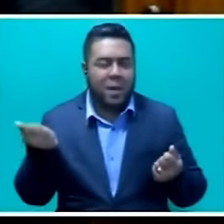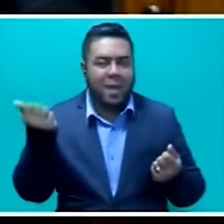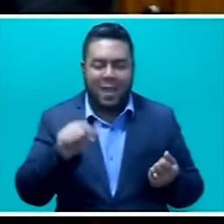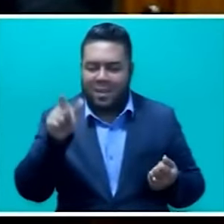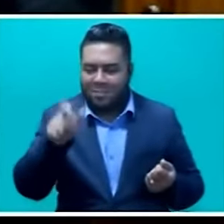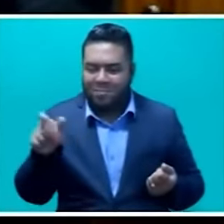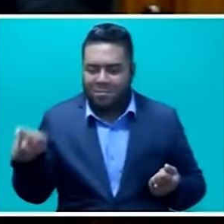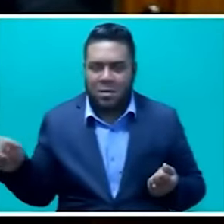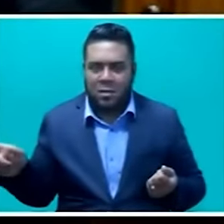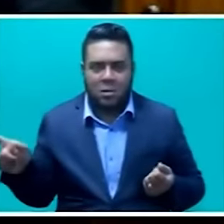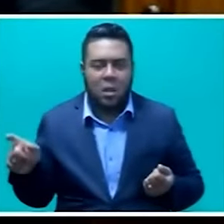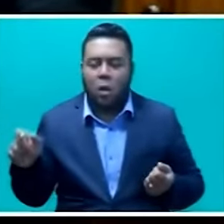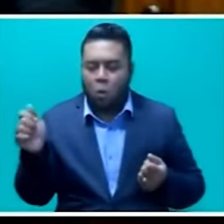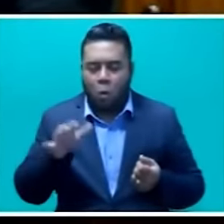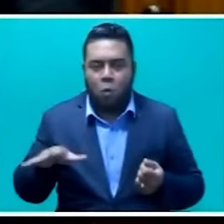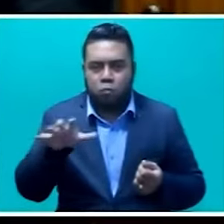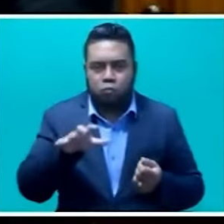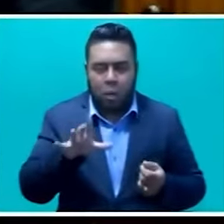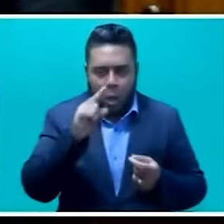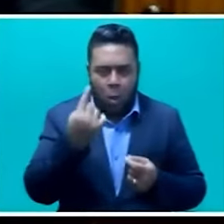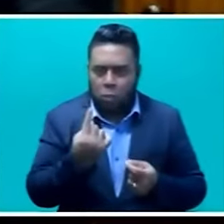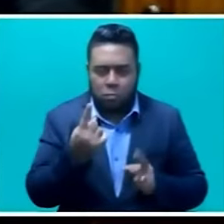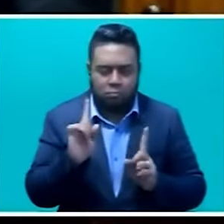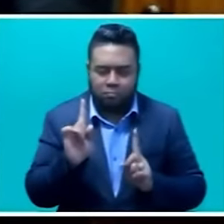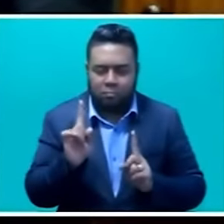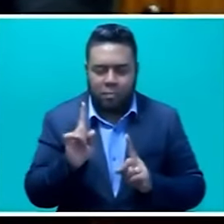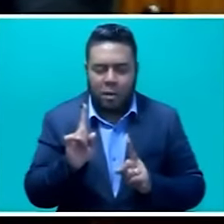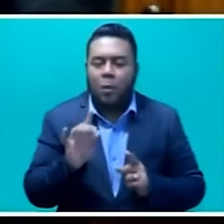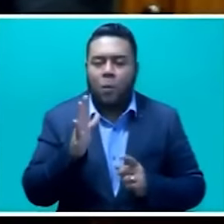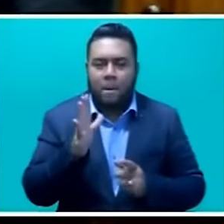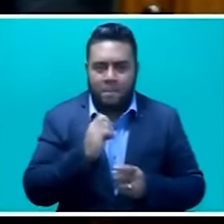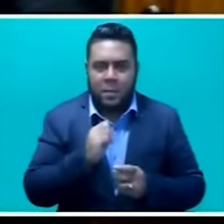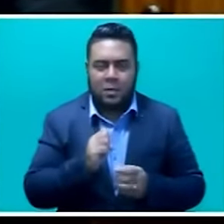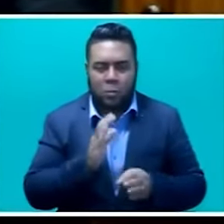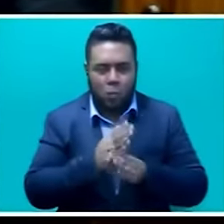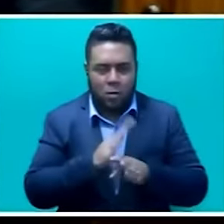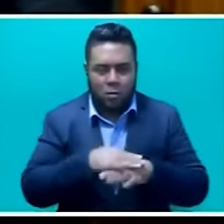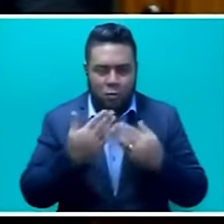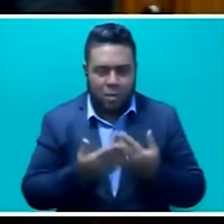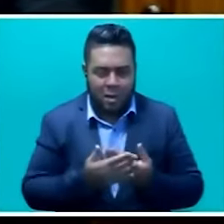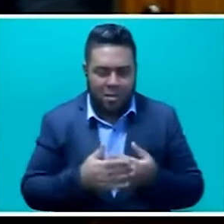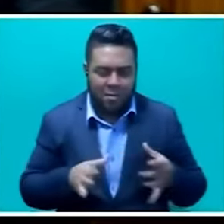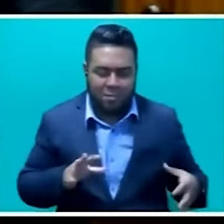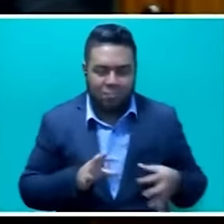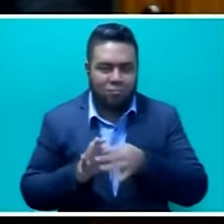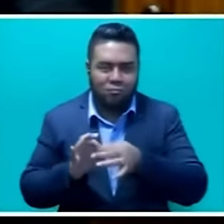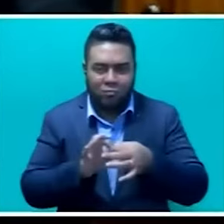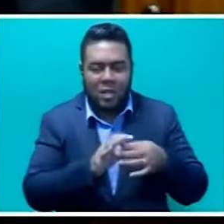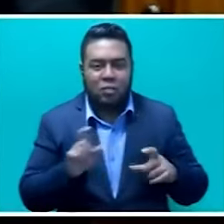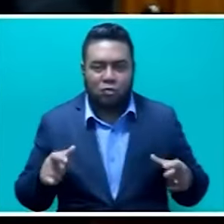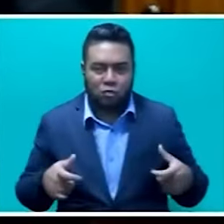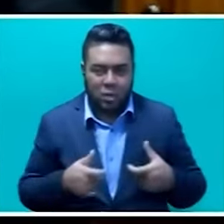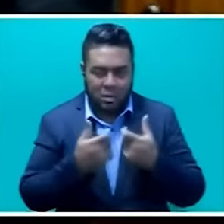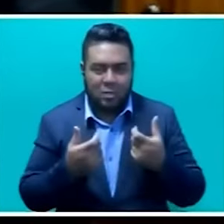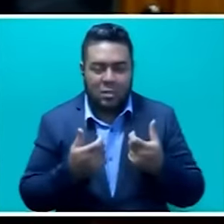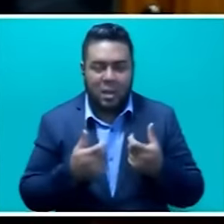single individual, agency, or sector alone. It is essential to recognize the interrelated nature of these challenges